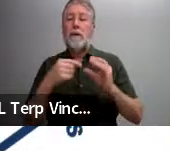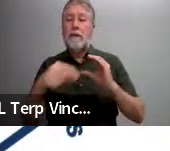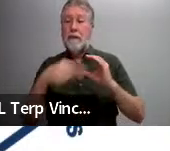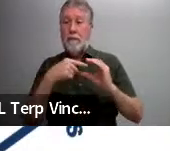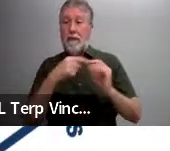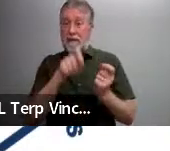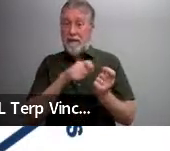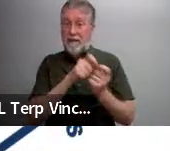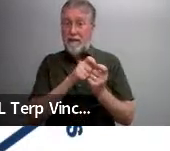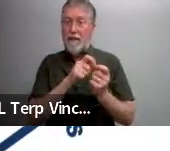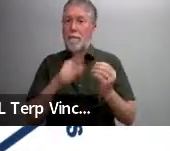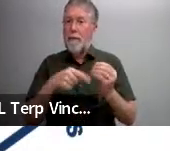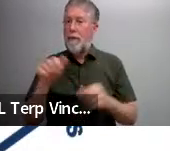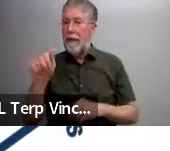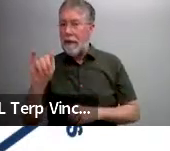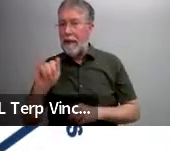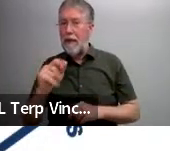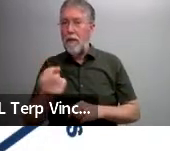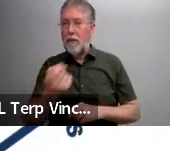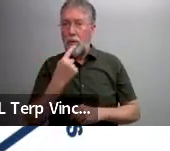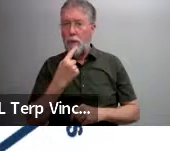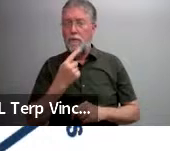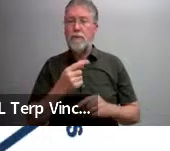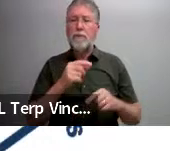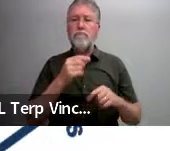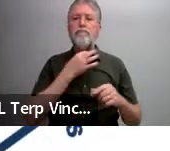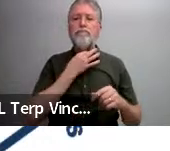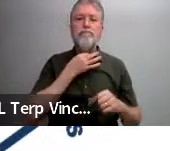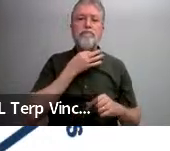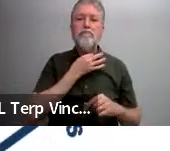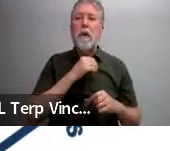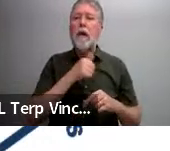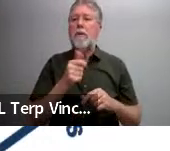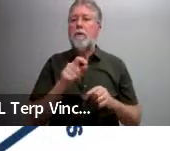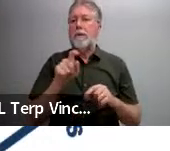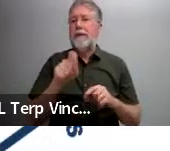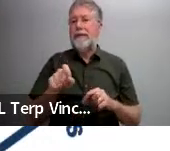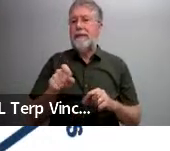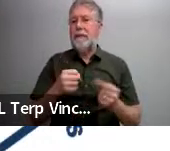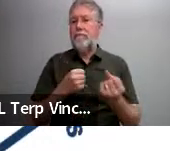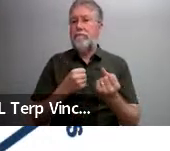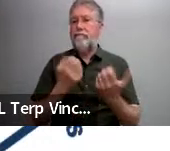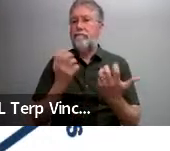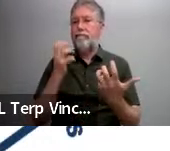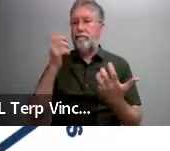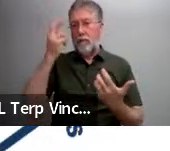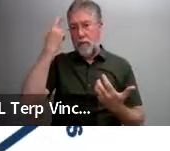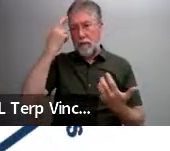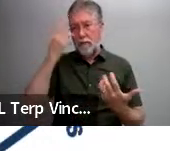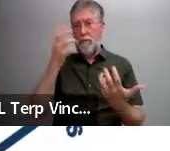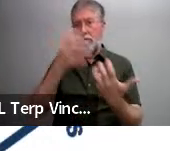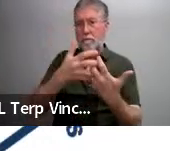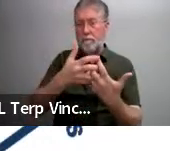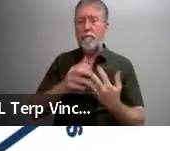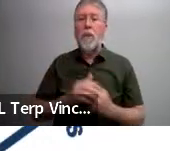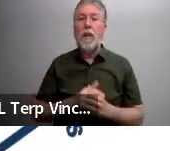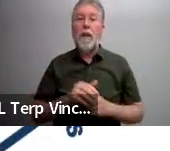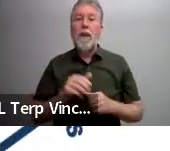AI questions, inquiries, and other needs. That email address is